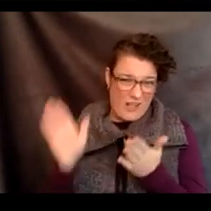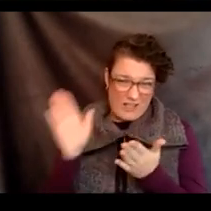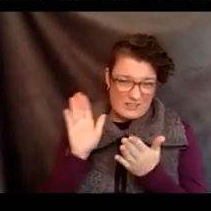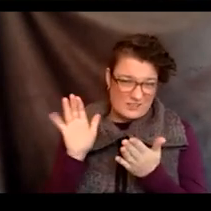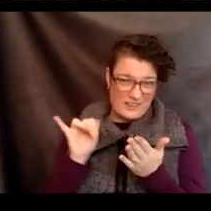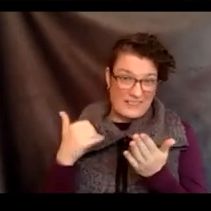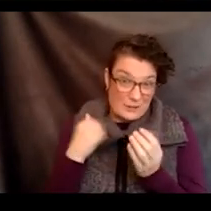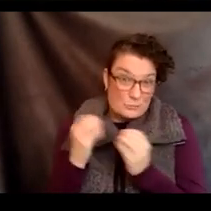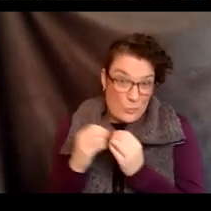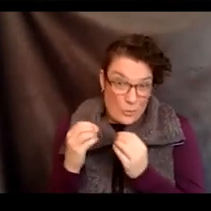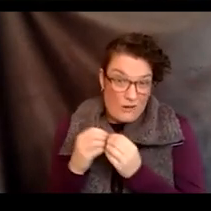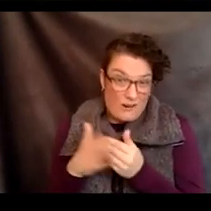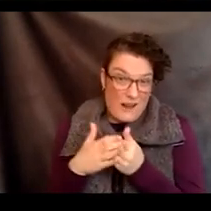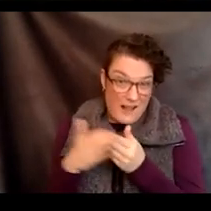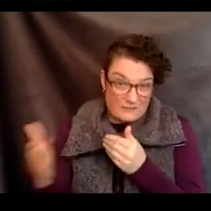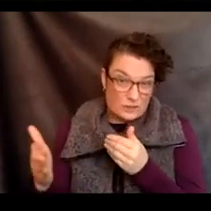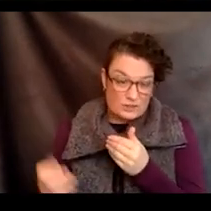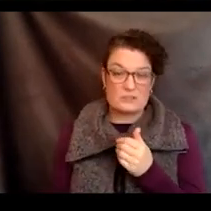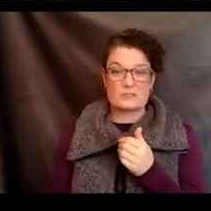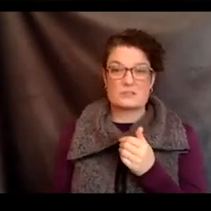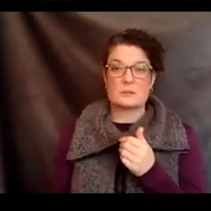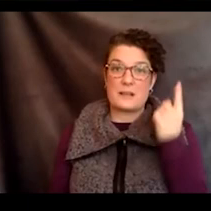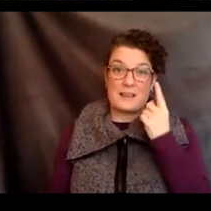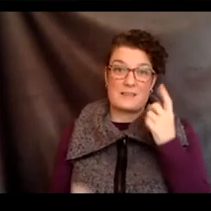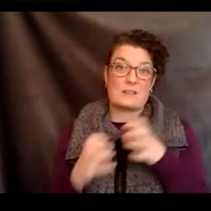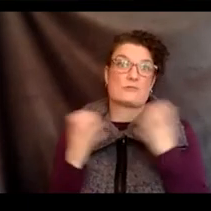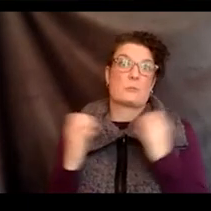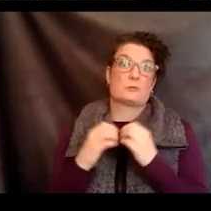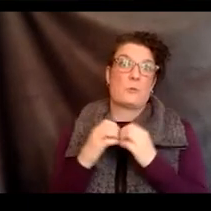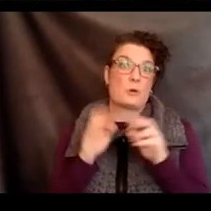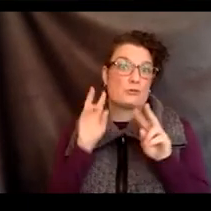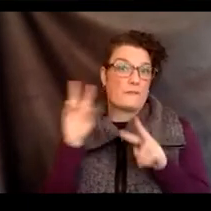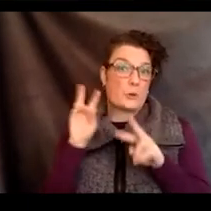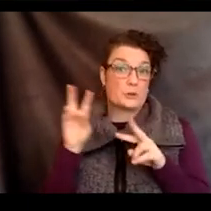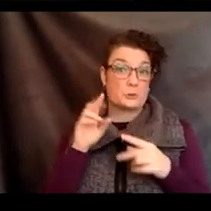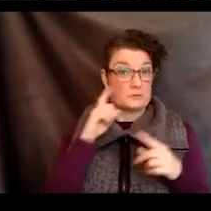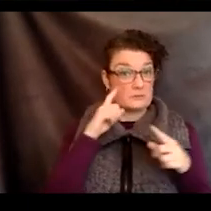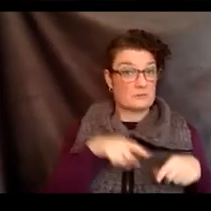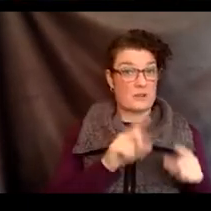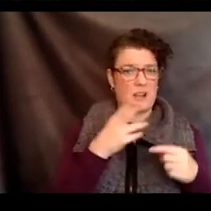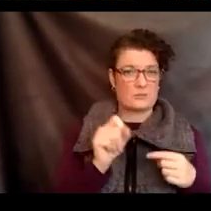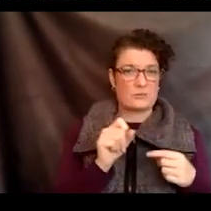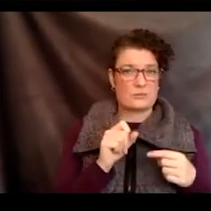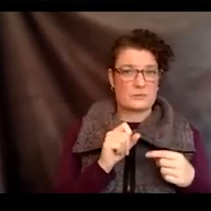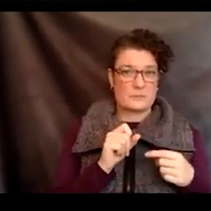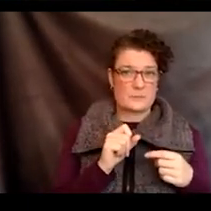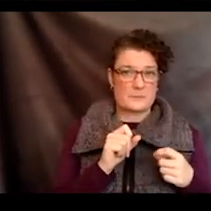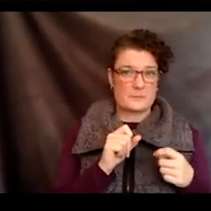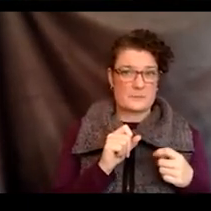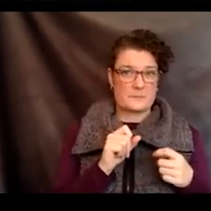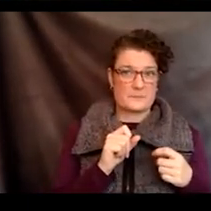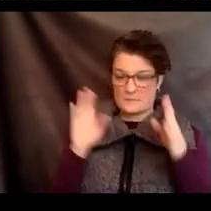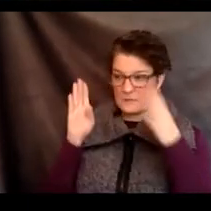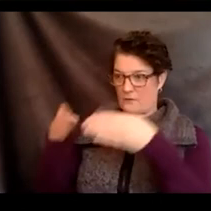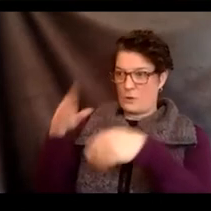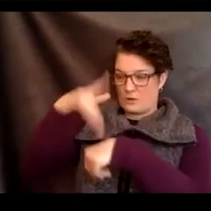more after that. And I think there's so much more to look forward to. And I think when you're in high school, it's very much like you're focused on that,